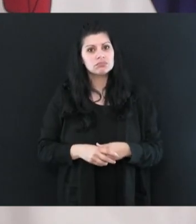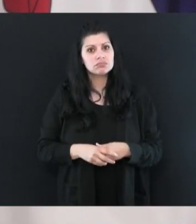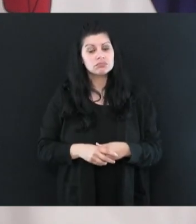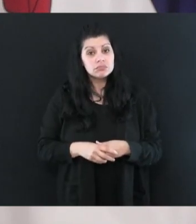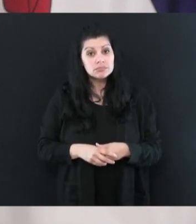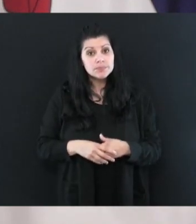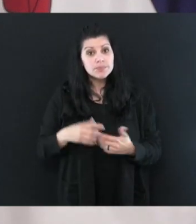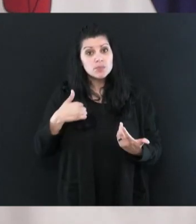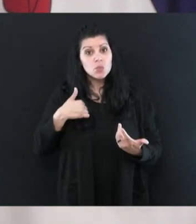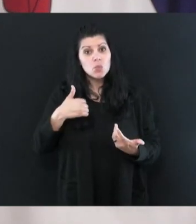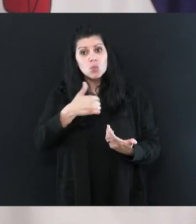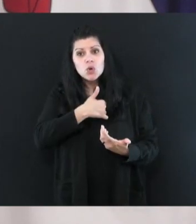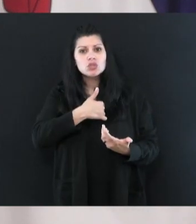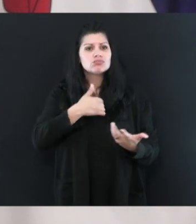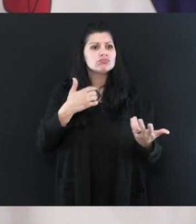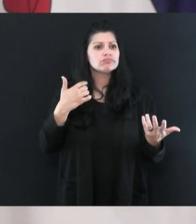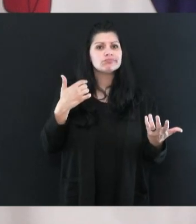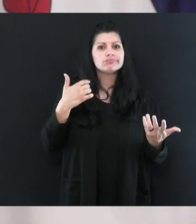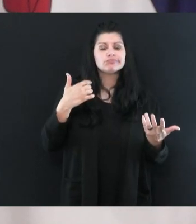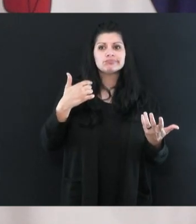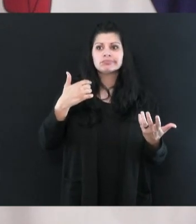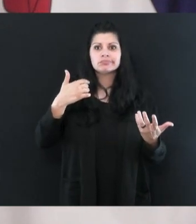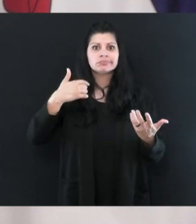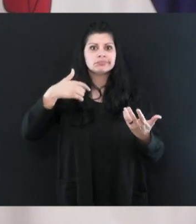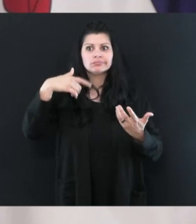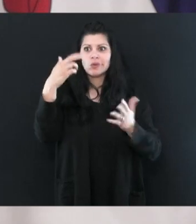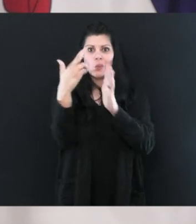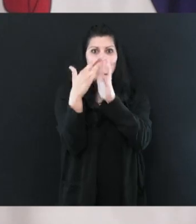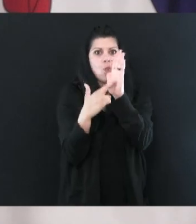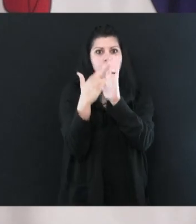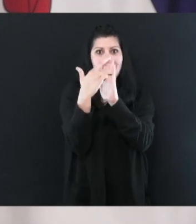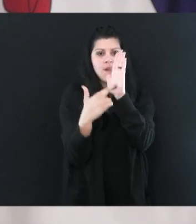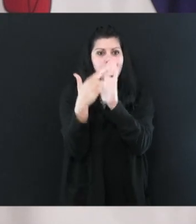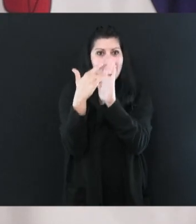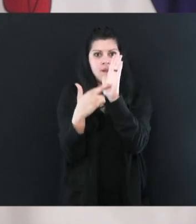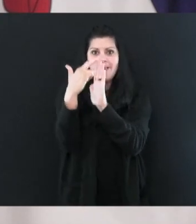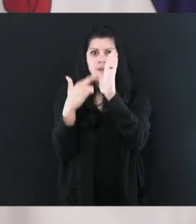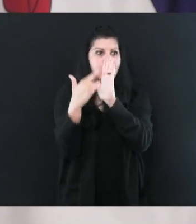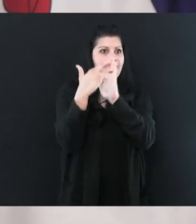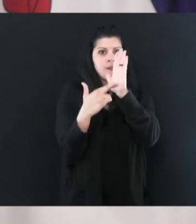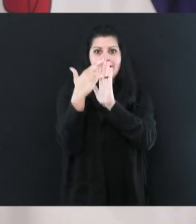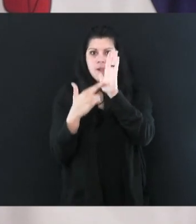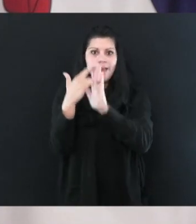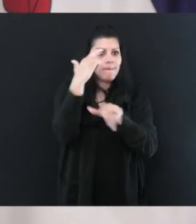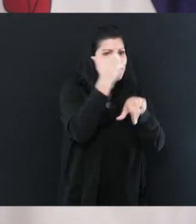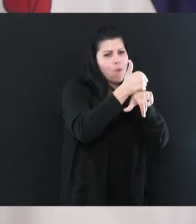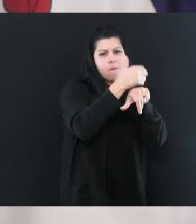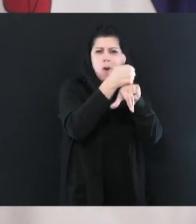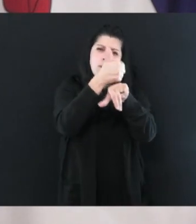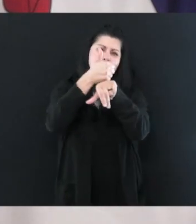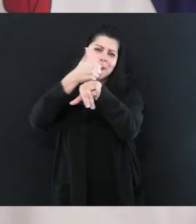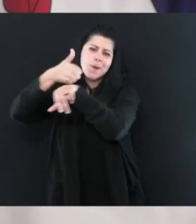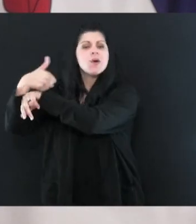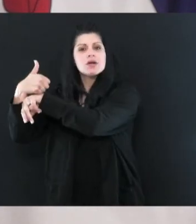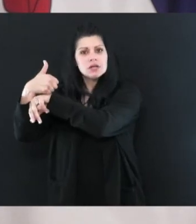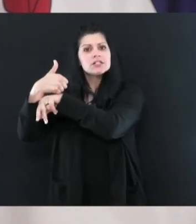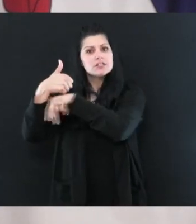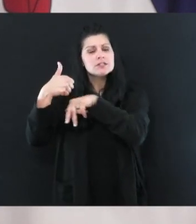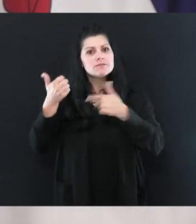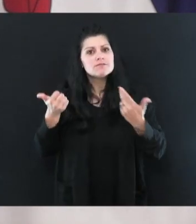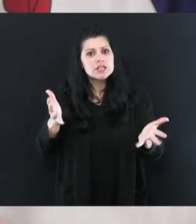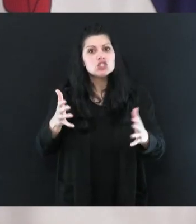different, everything, all the protocol that you can do, you know, from the standpoint of being able, or all